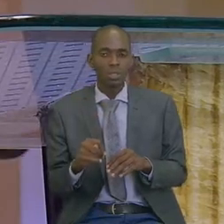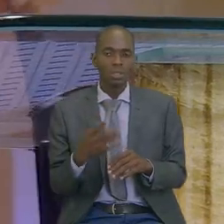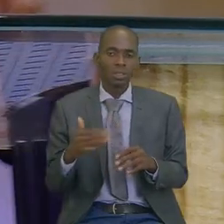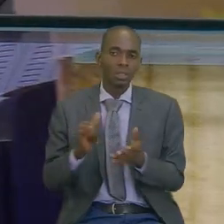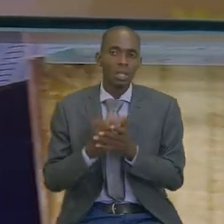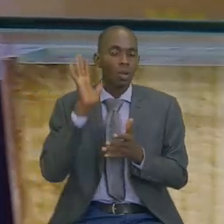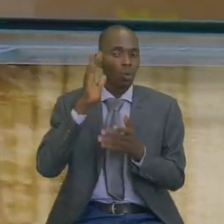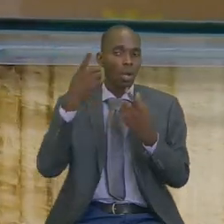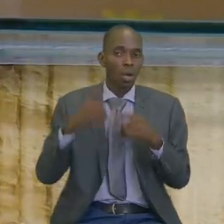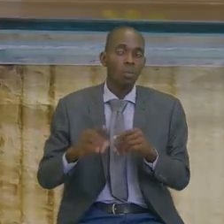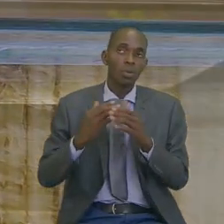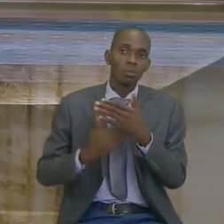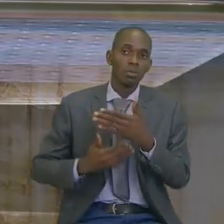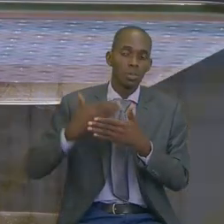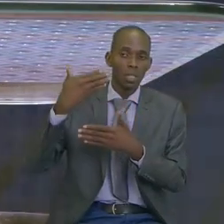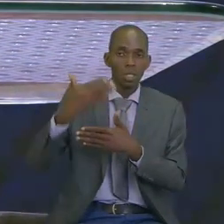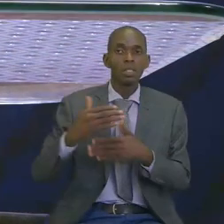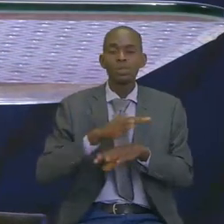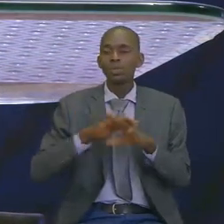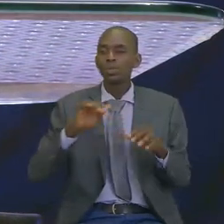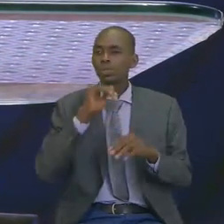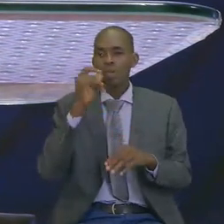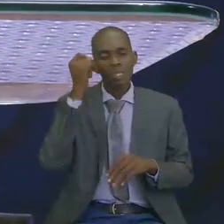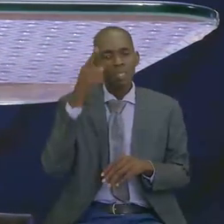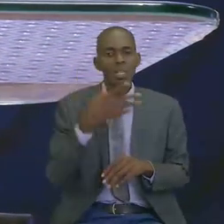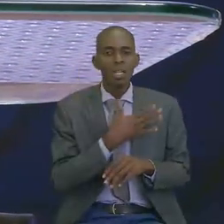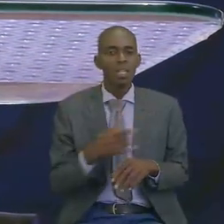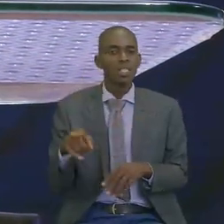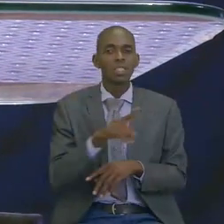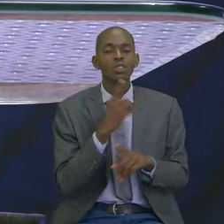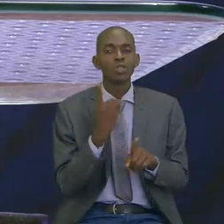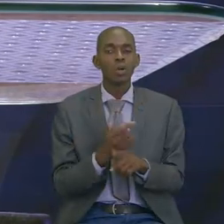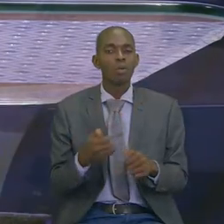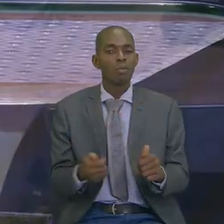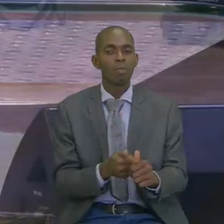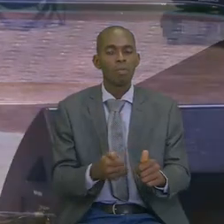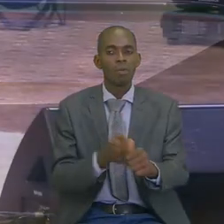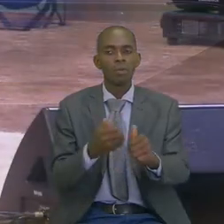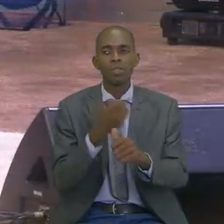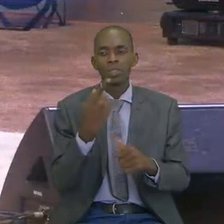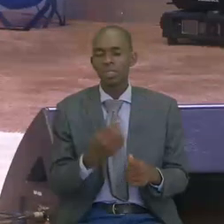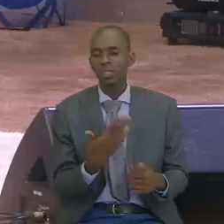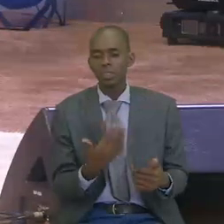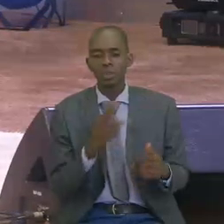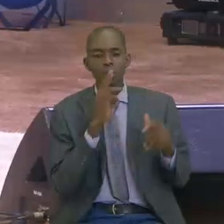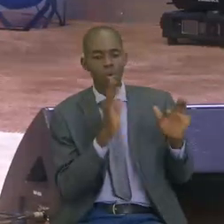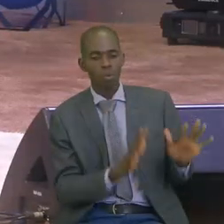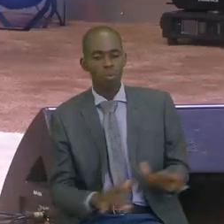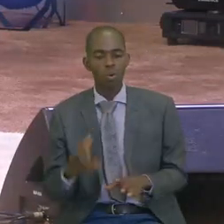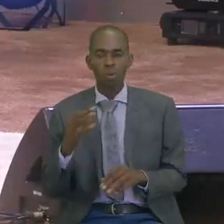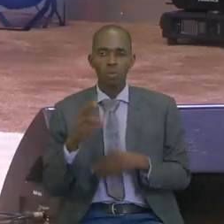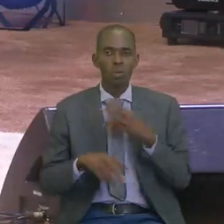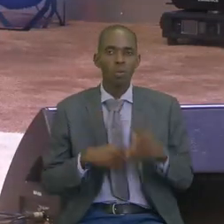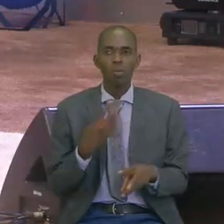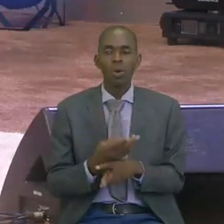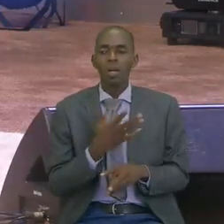ahead. They do not understand, and they flow with the river of the world and they backslide. And it